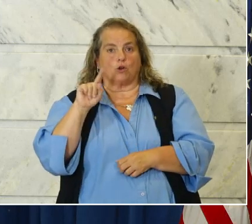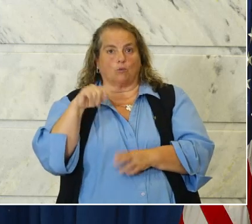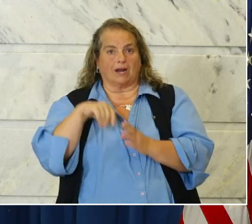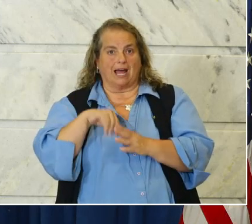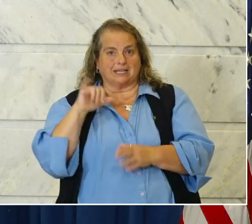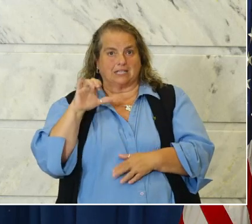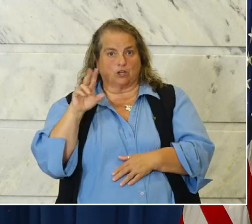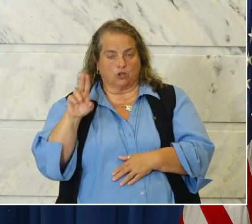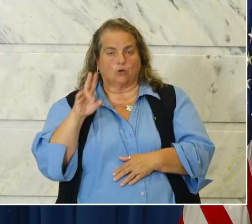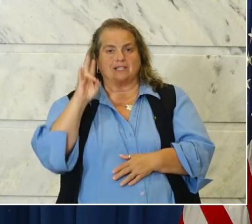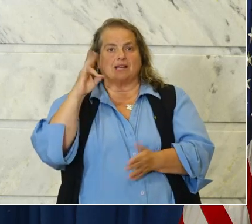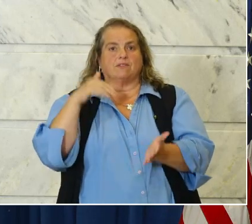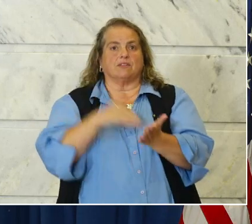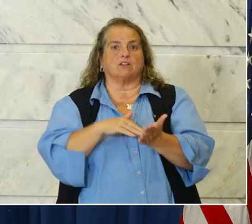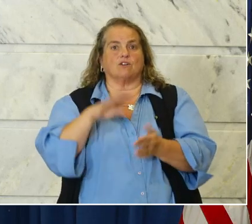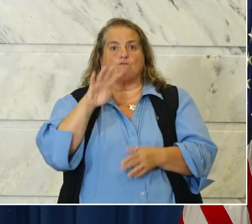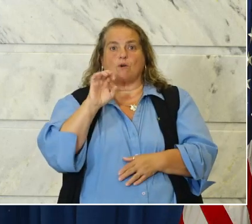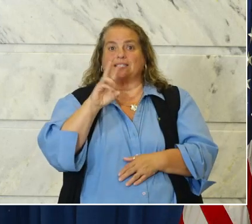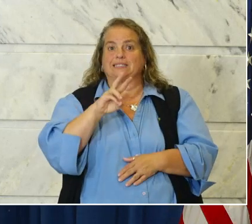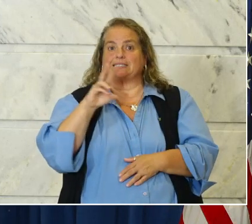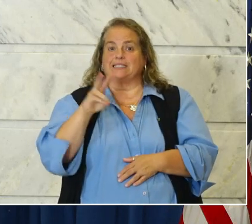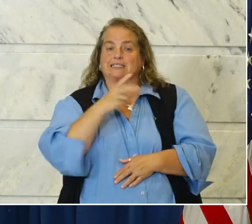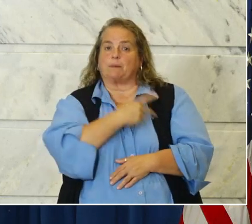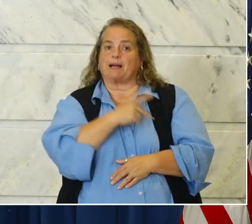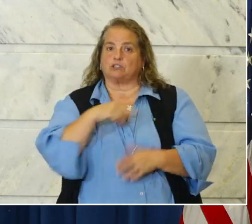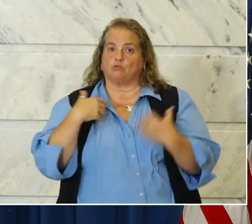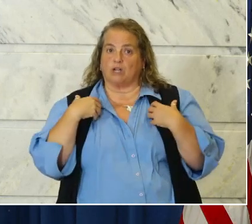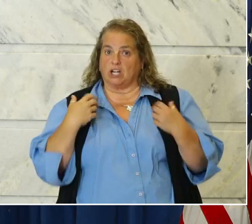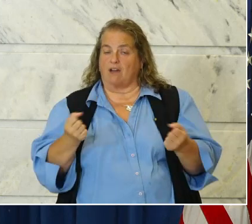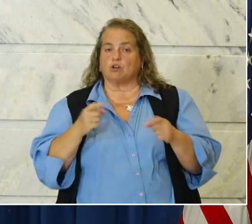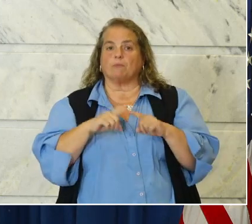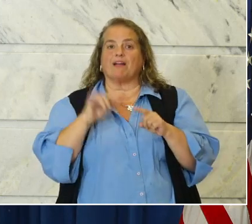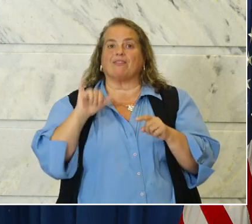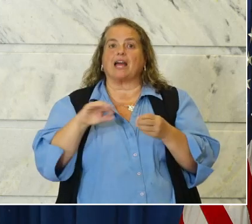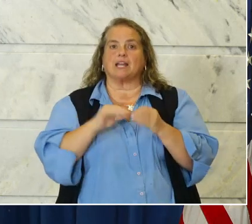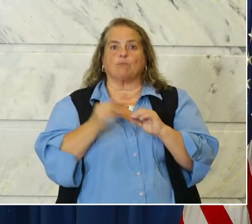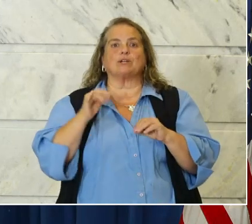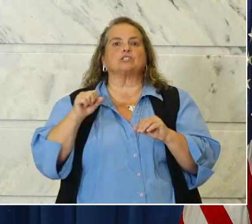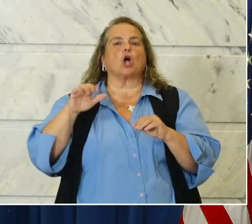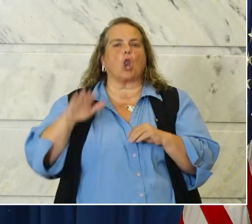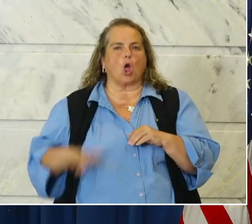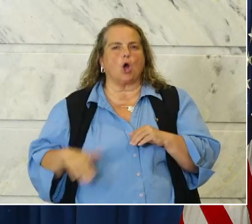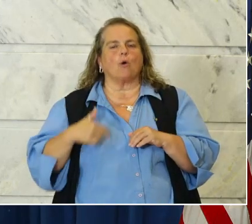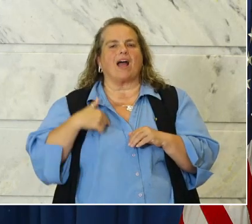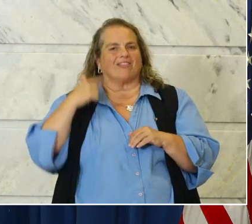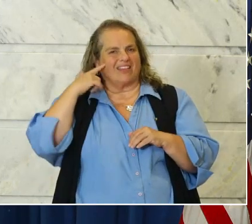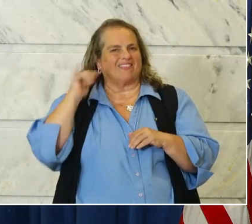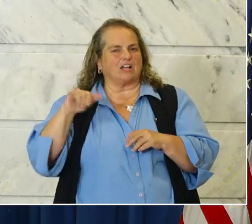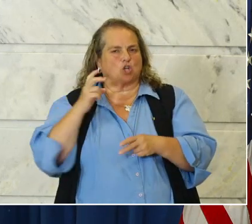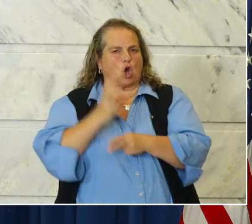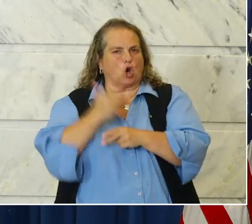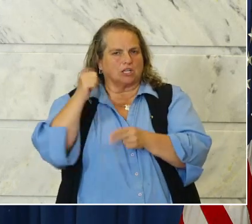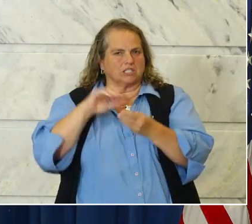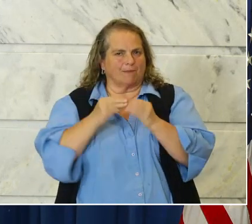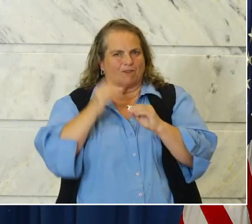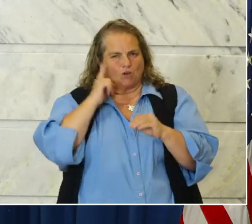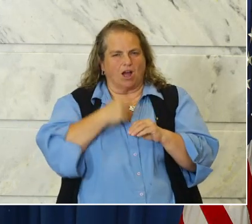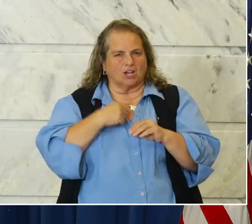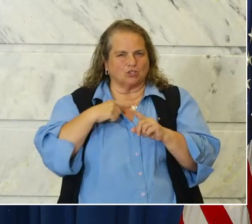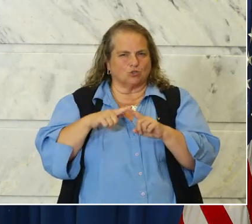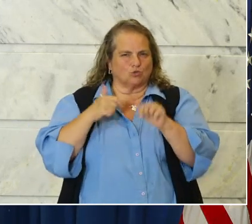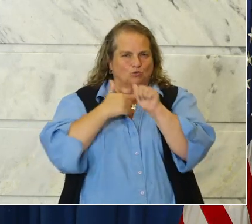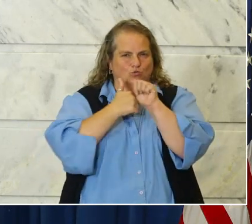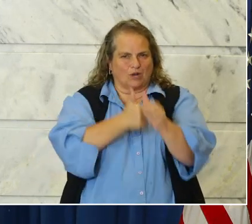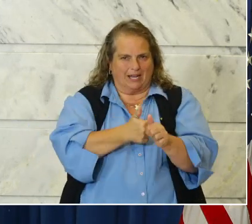least 7,466 patients have recovered, but again, that number is low. That's the hardest number for us to